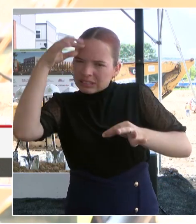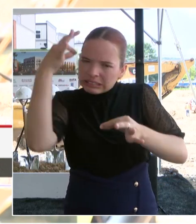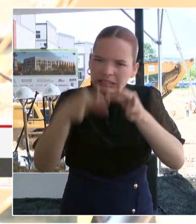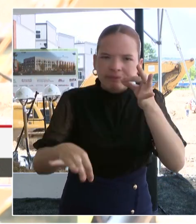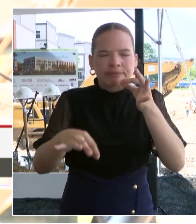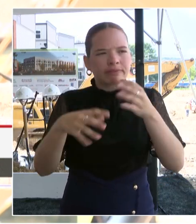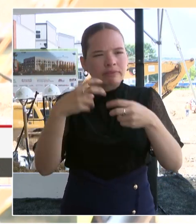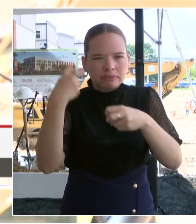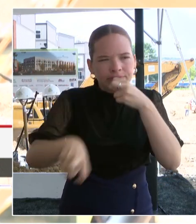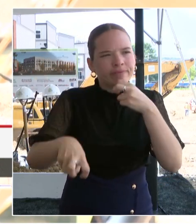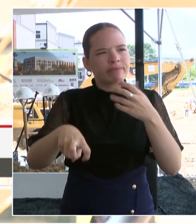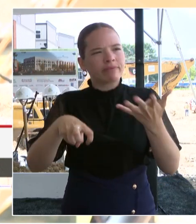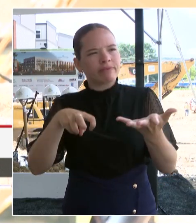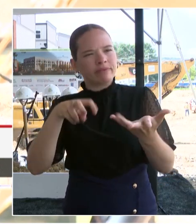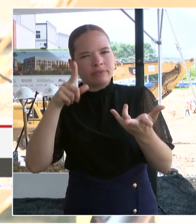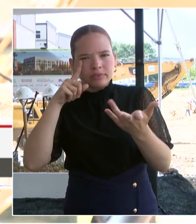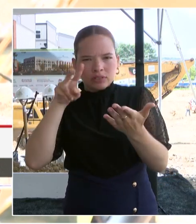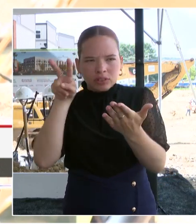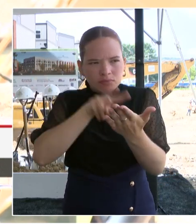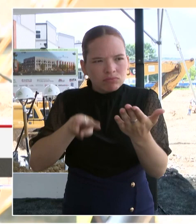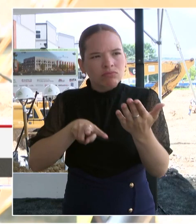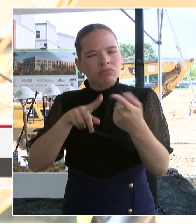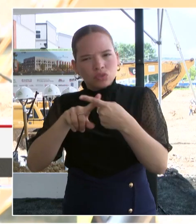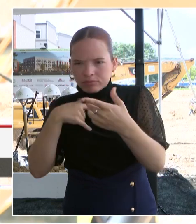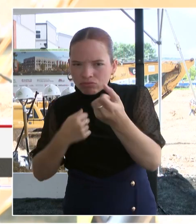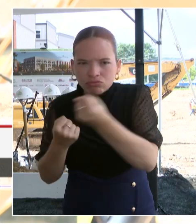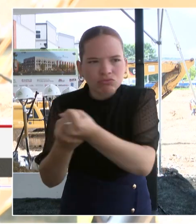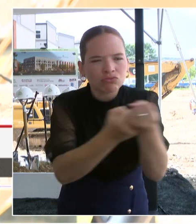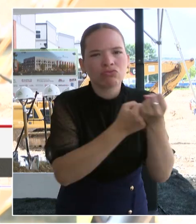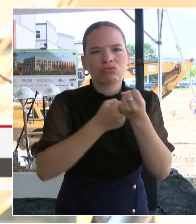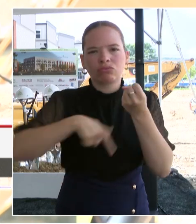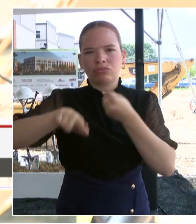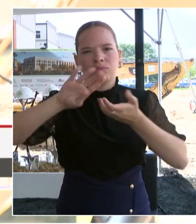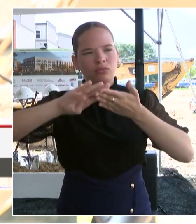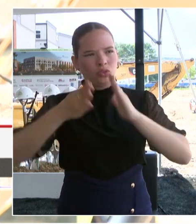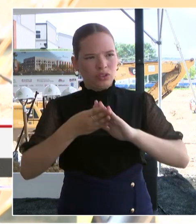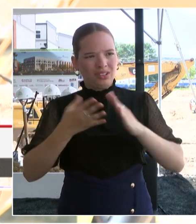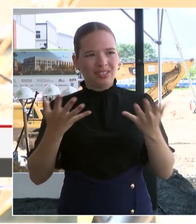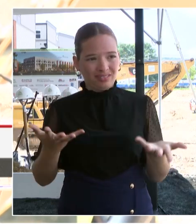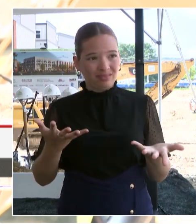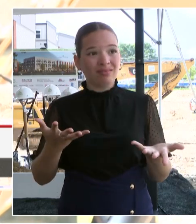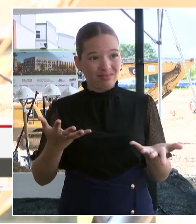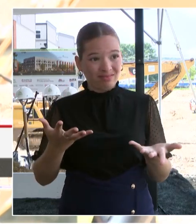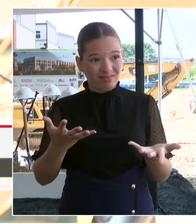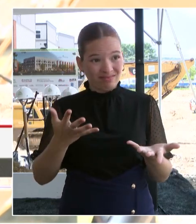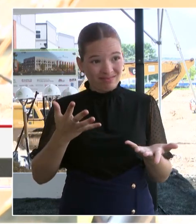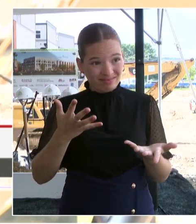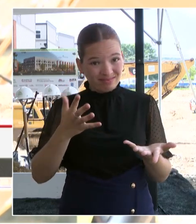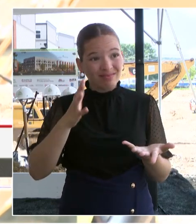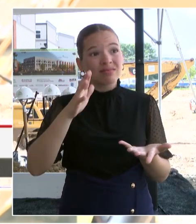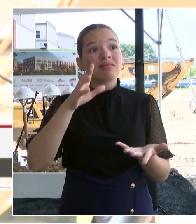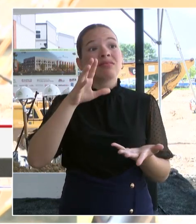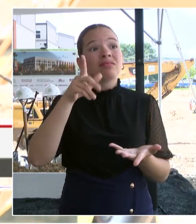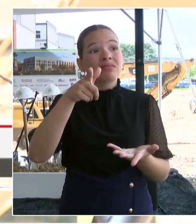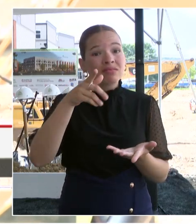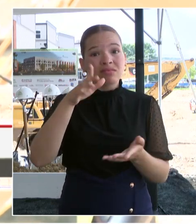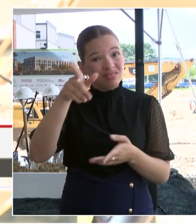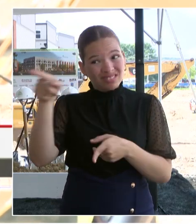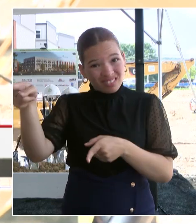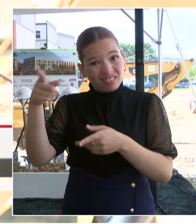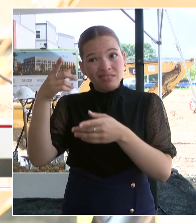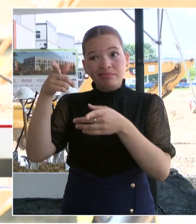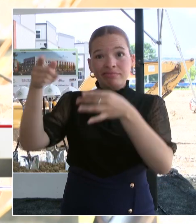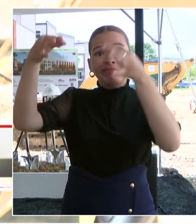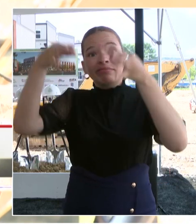enforcing laws, as well as the power to either approve or veto bills that are